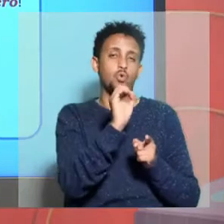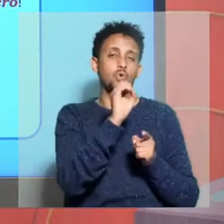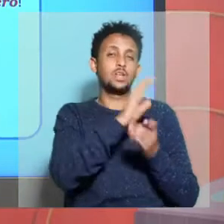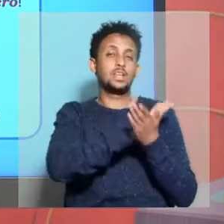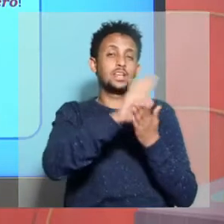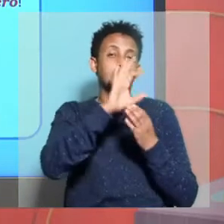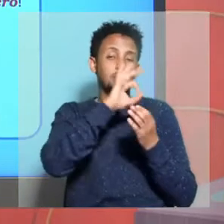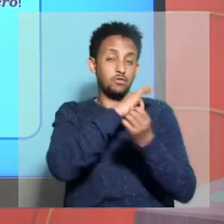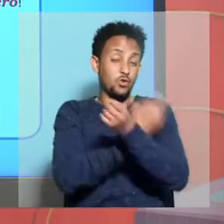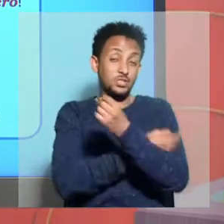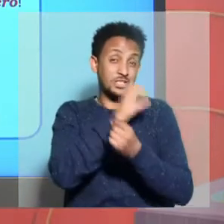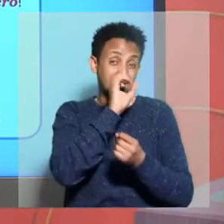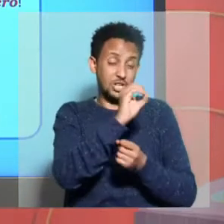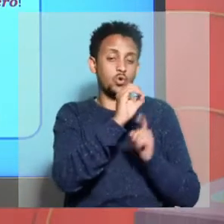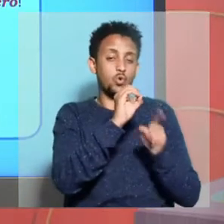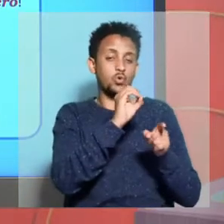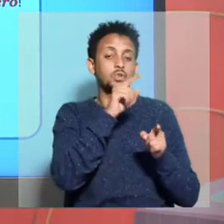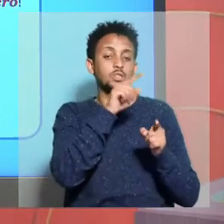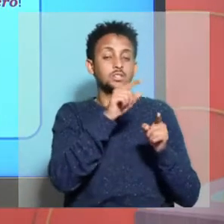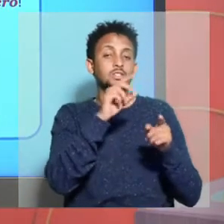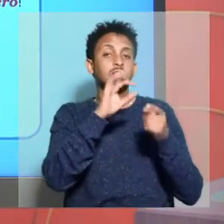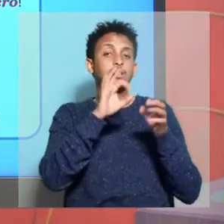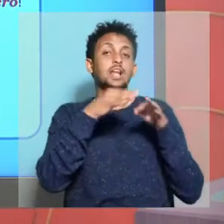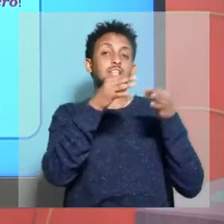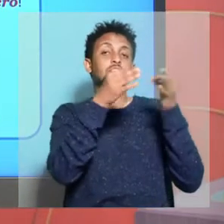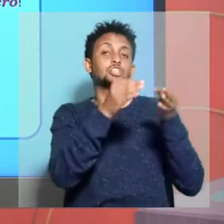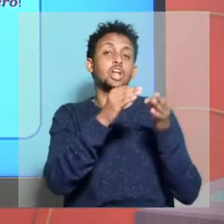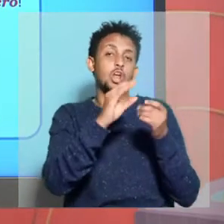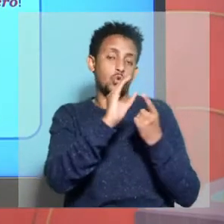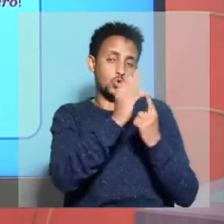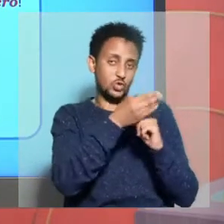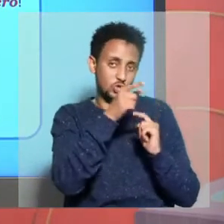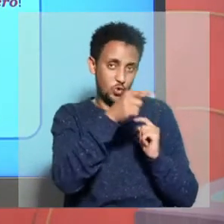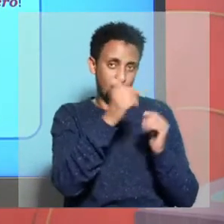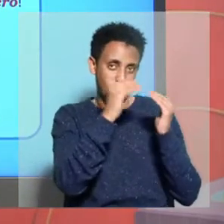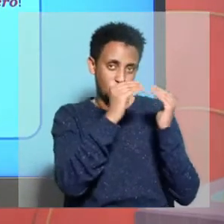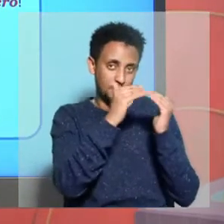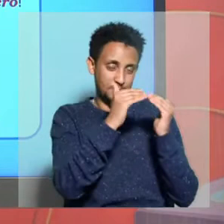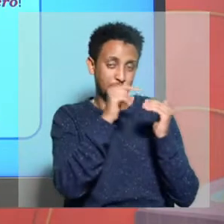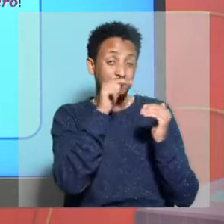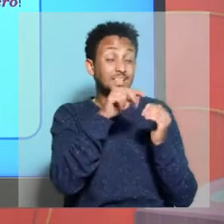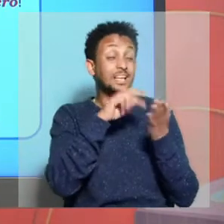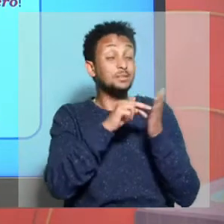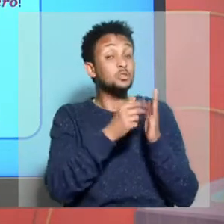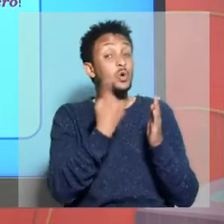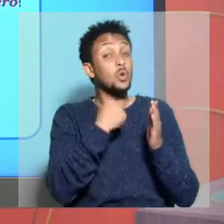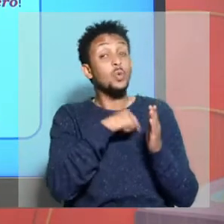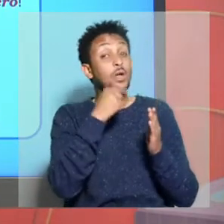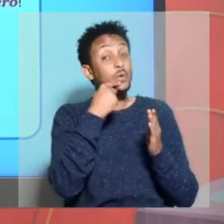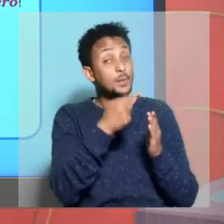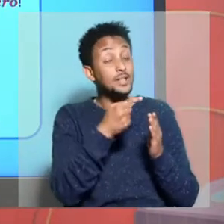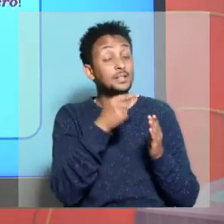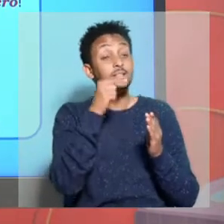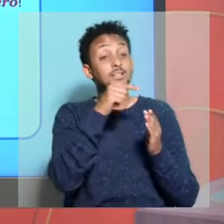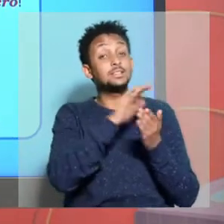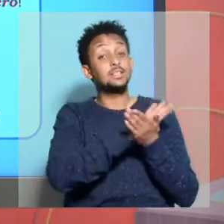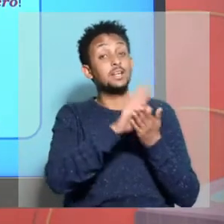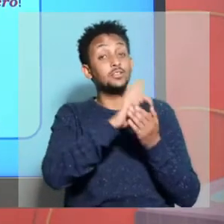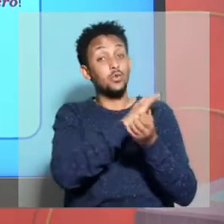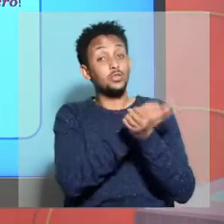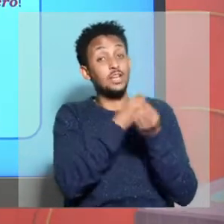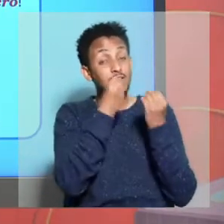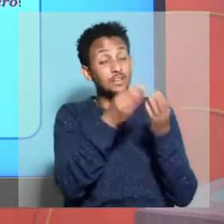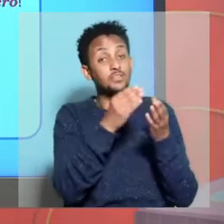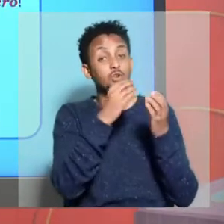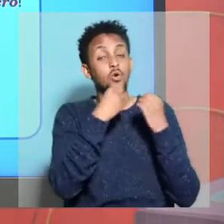net force should be zero is the translational conditions of equilibrium. That means when we mean by net force on a given